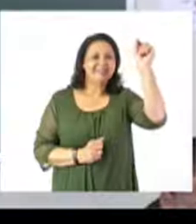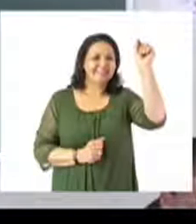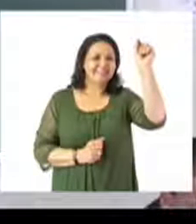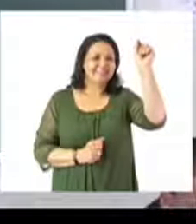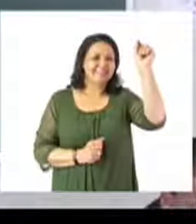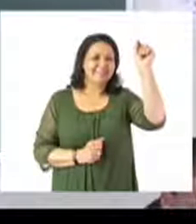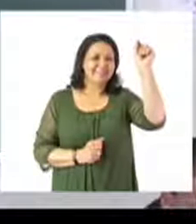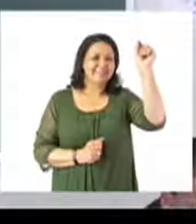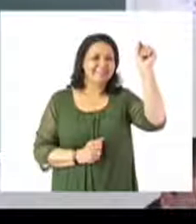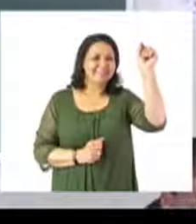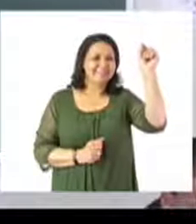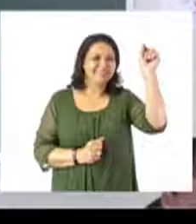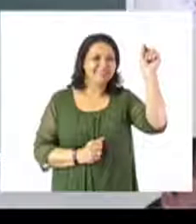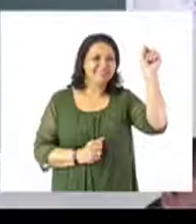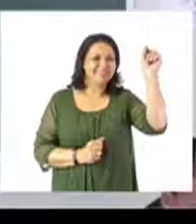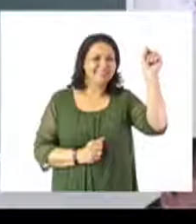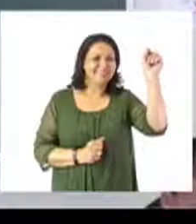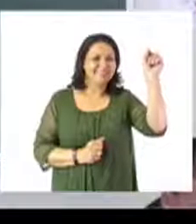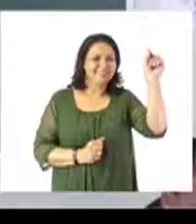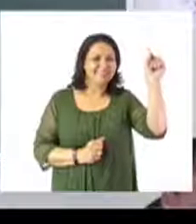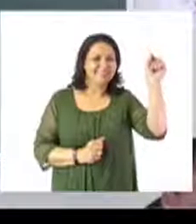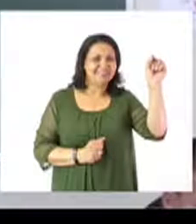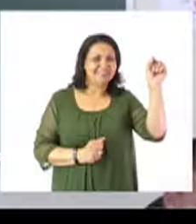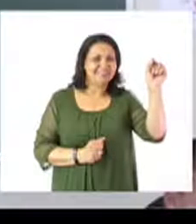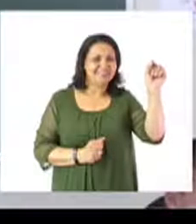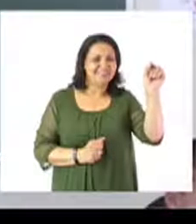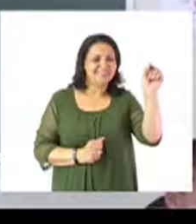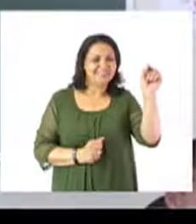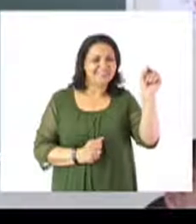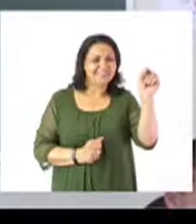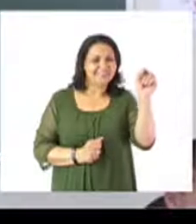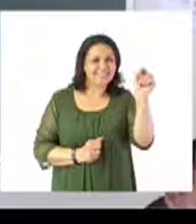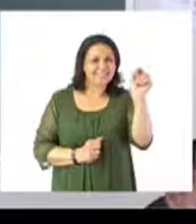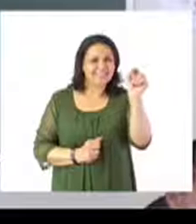are drawing on the dotted lines.